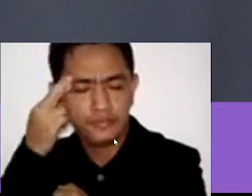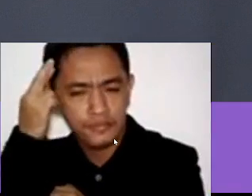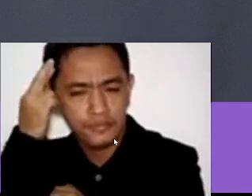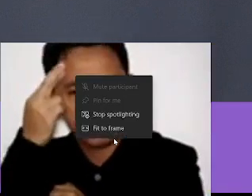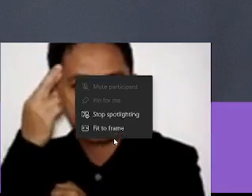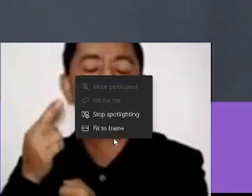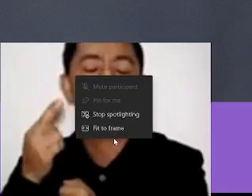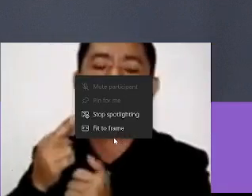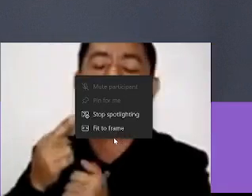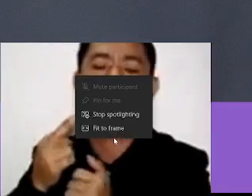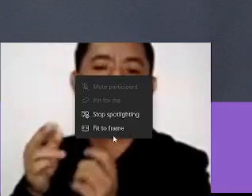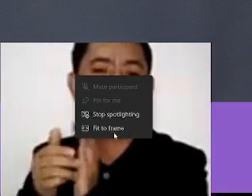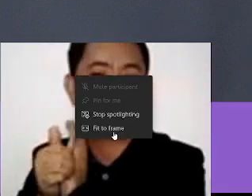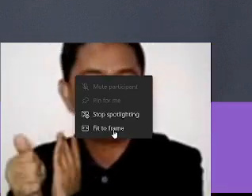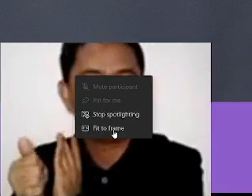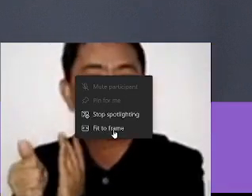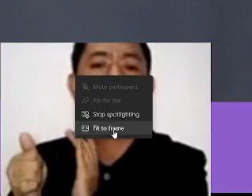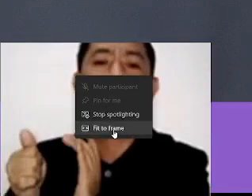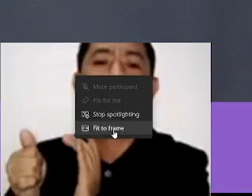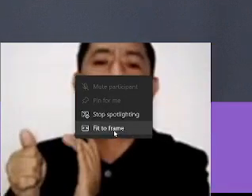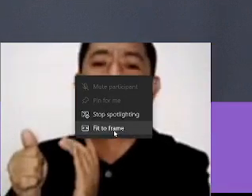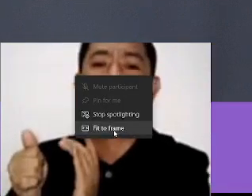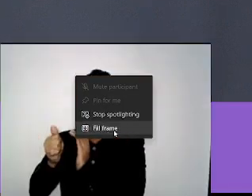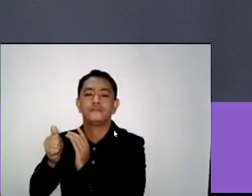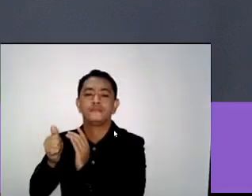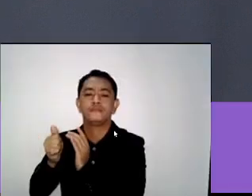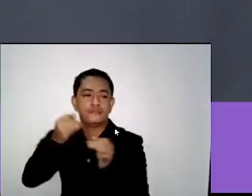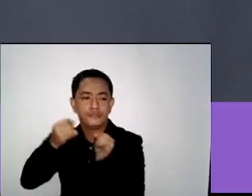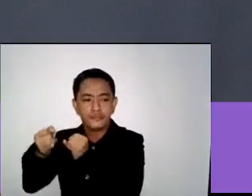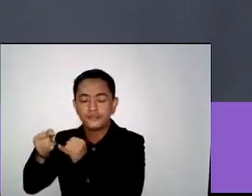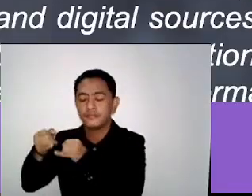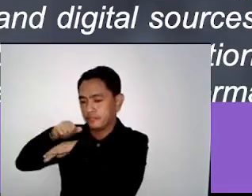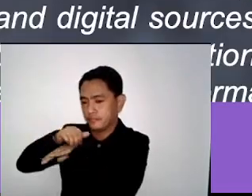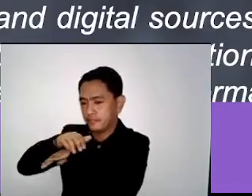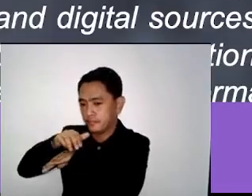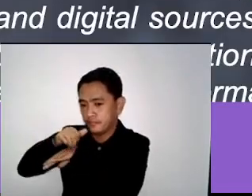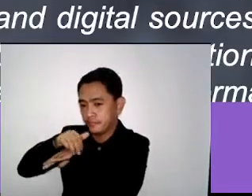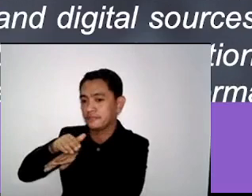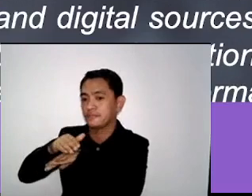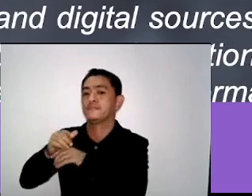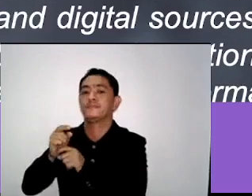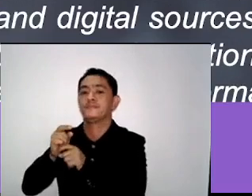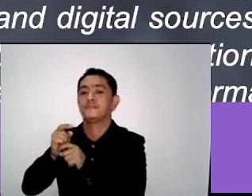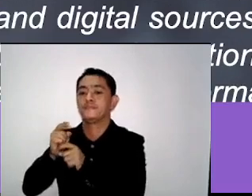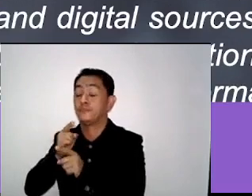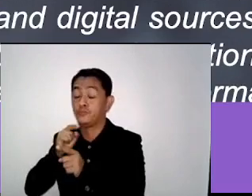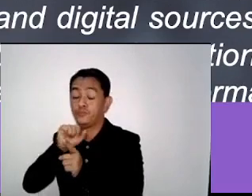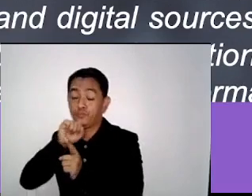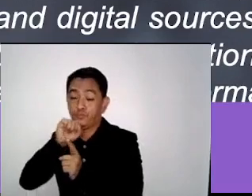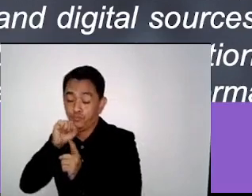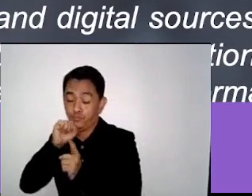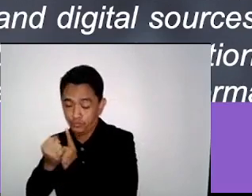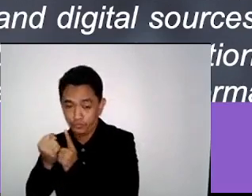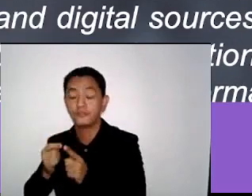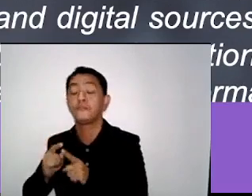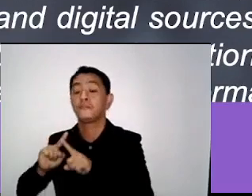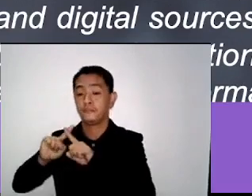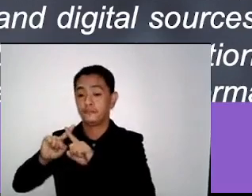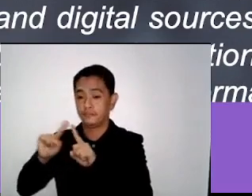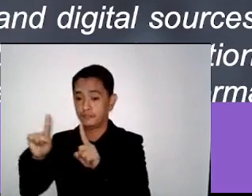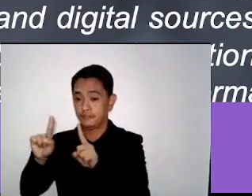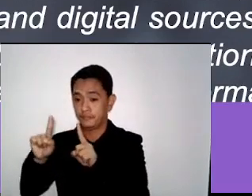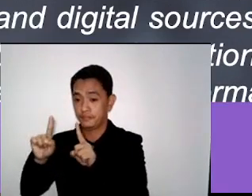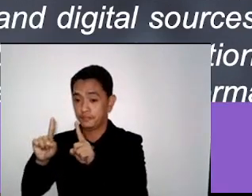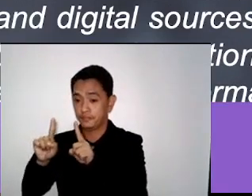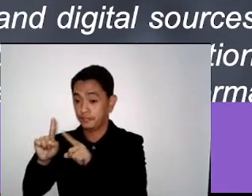help an individual engage effectively in practical situations. But is functional literacy